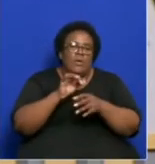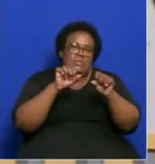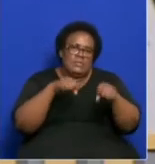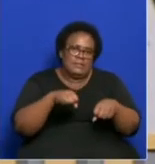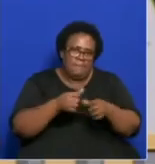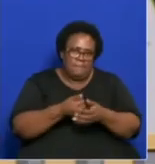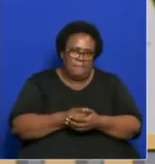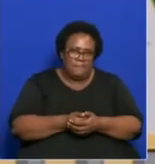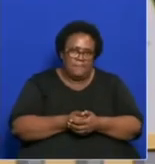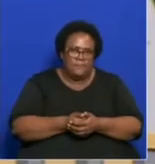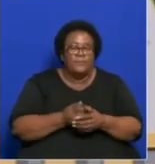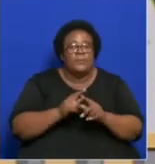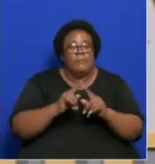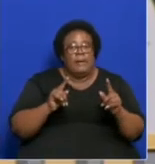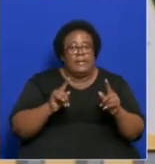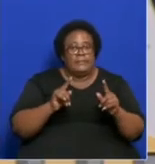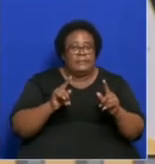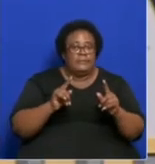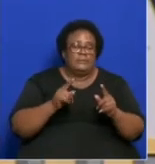not